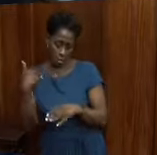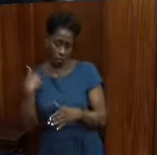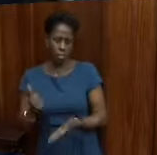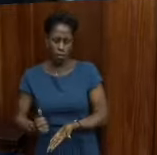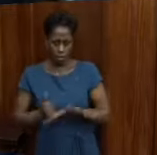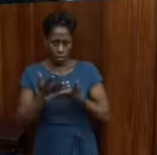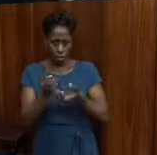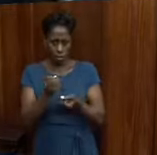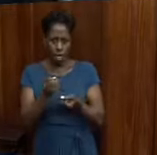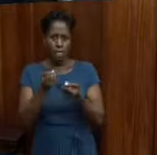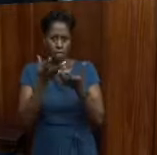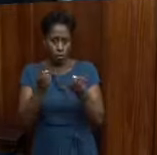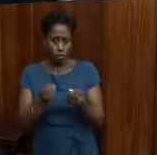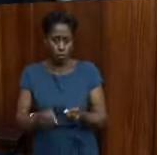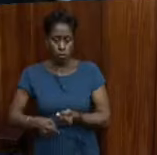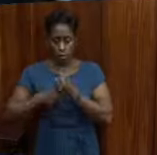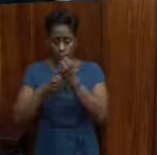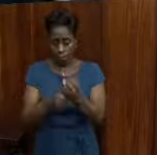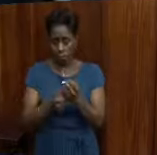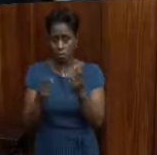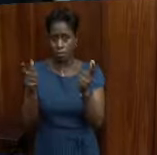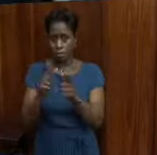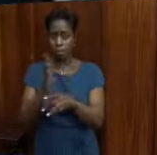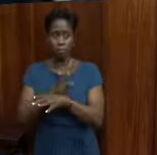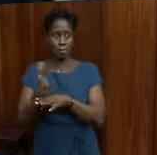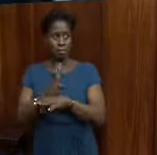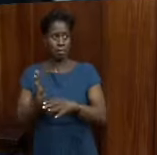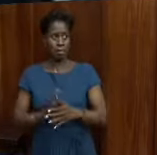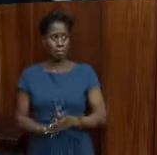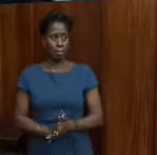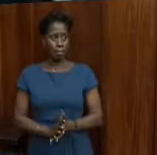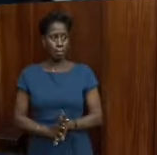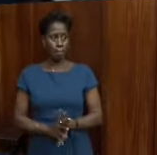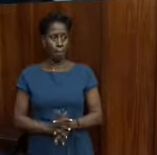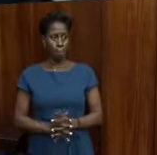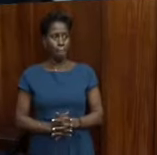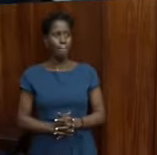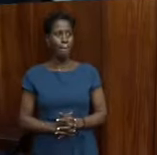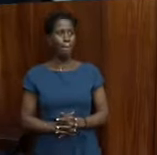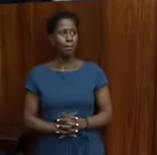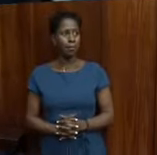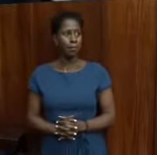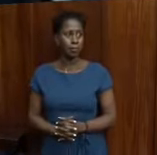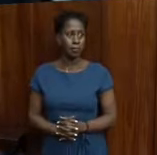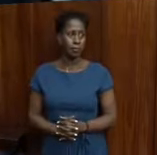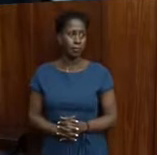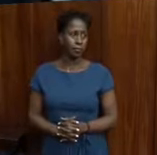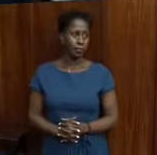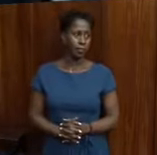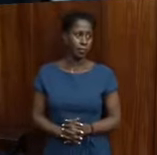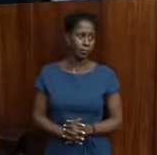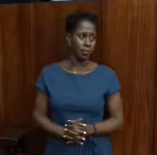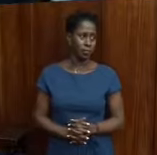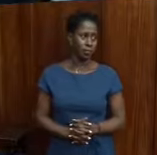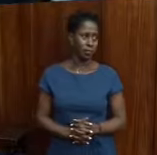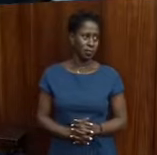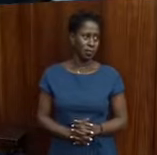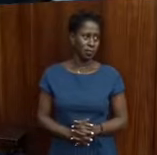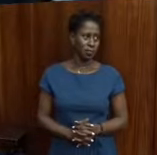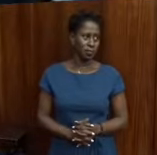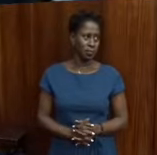further support has been made available to the SMEs in the form of loan guarantees for loans